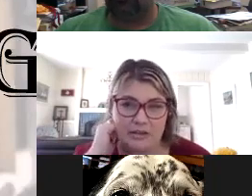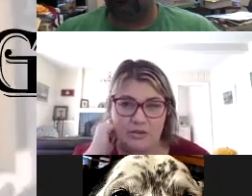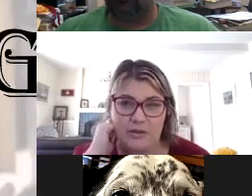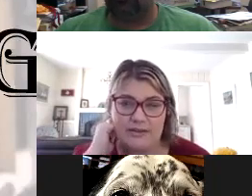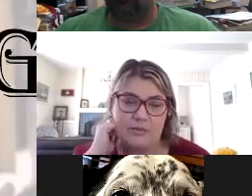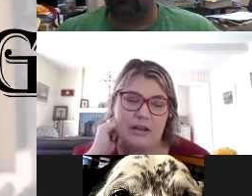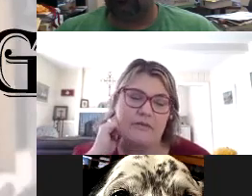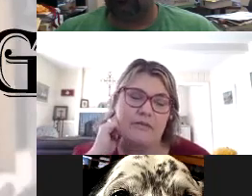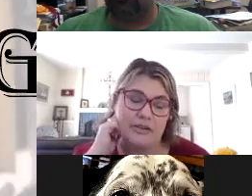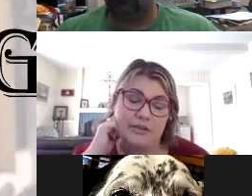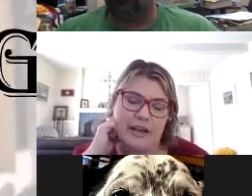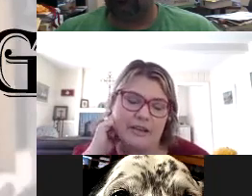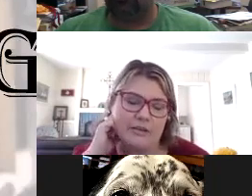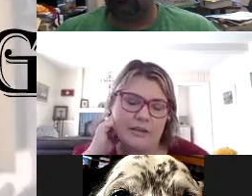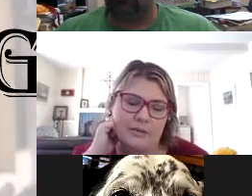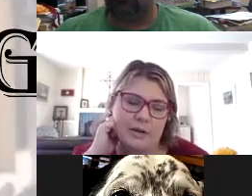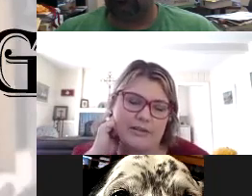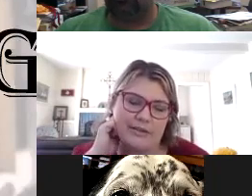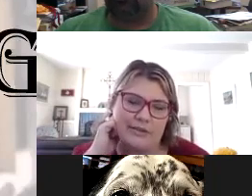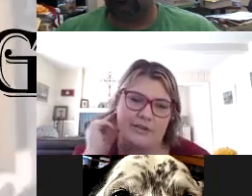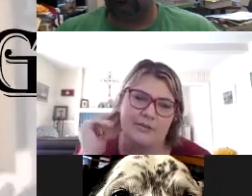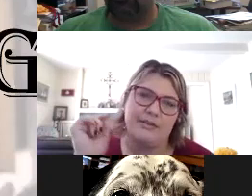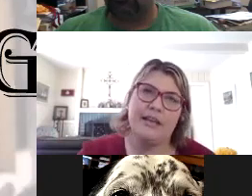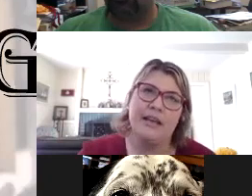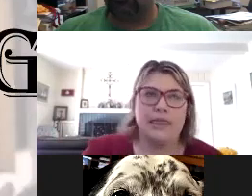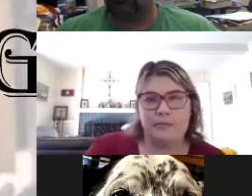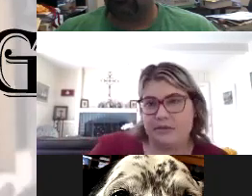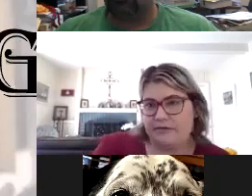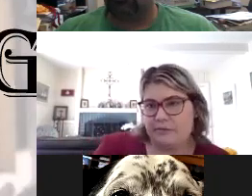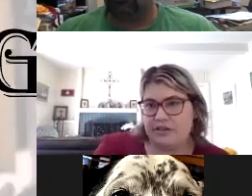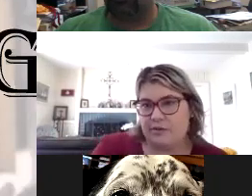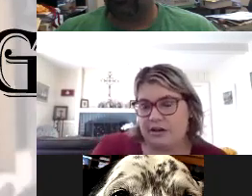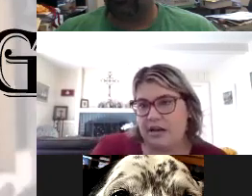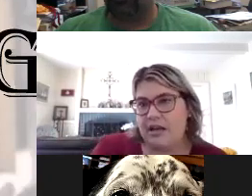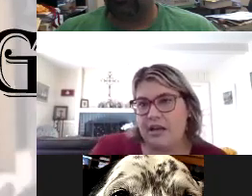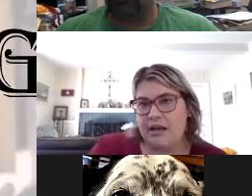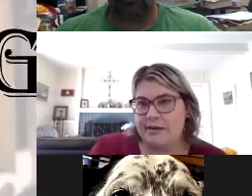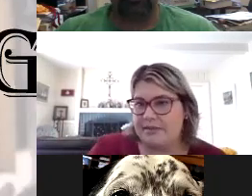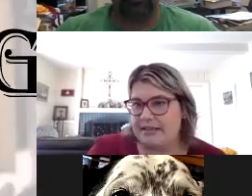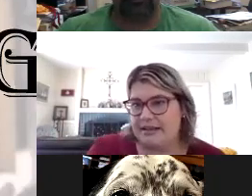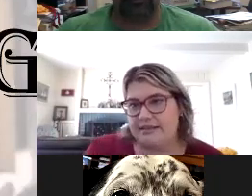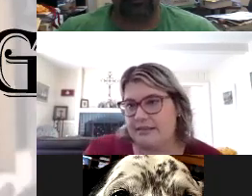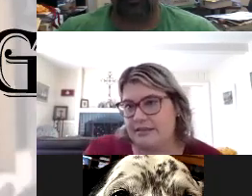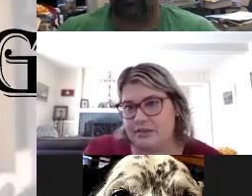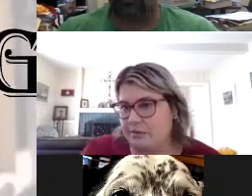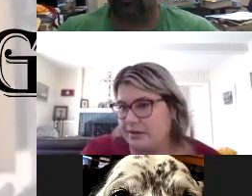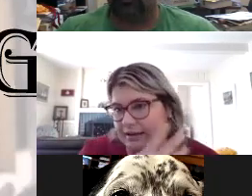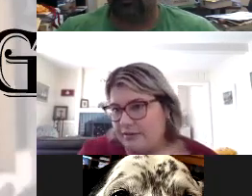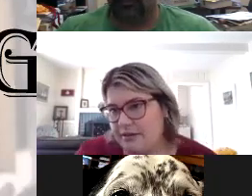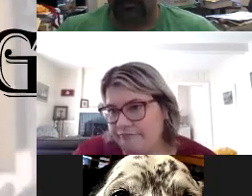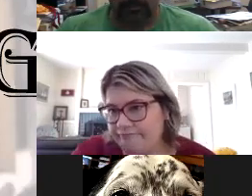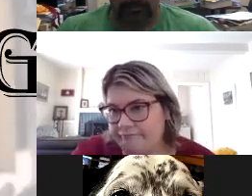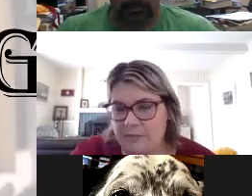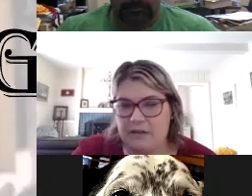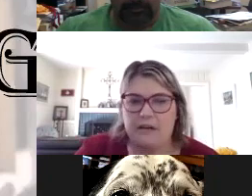the 2012 or certifying the 2012 presidential election results, they moved it from January 6th to January